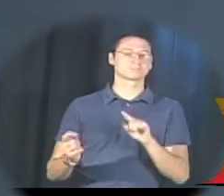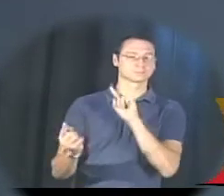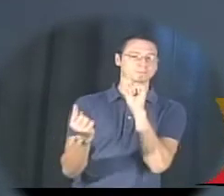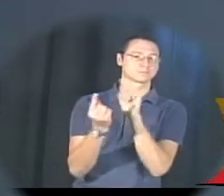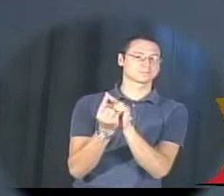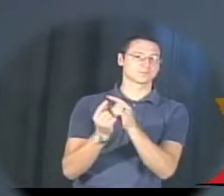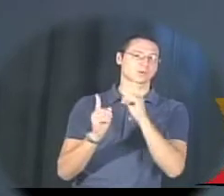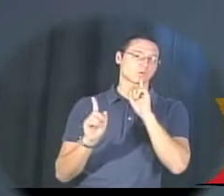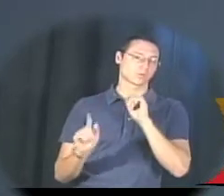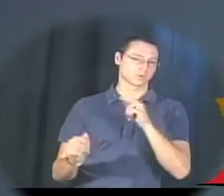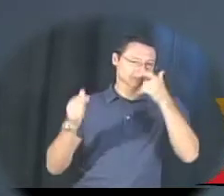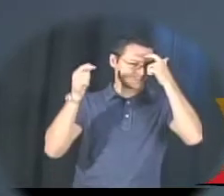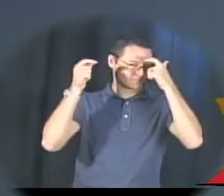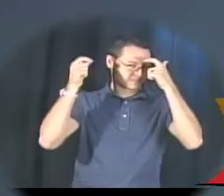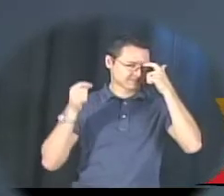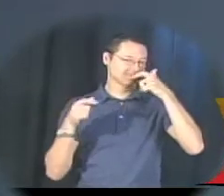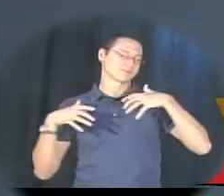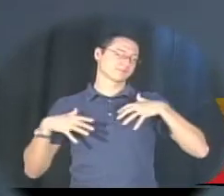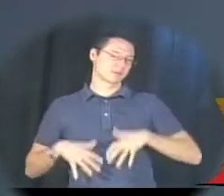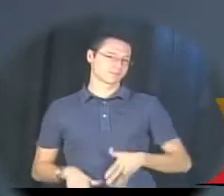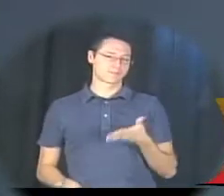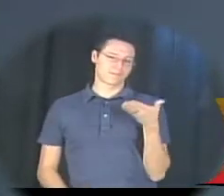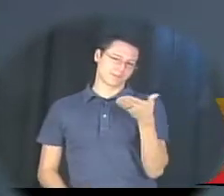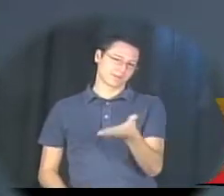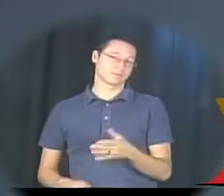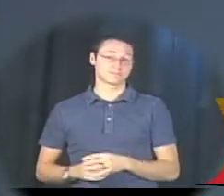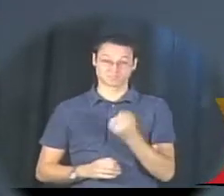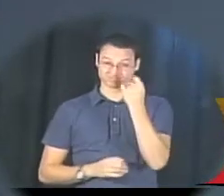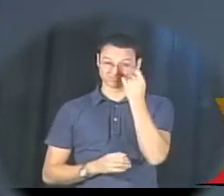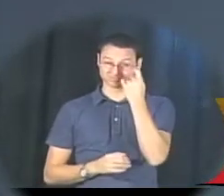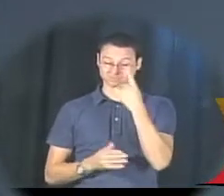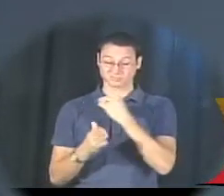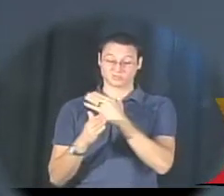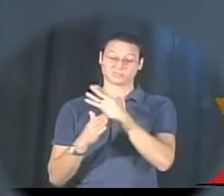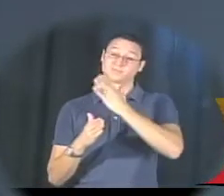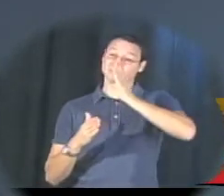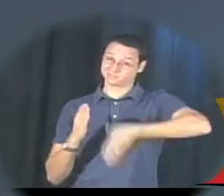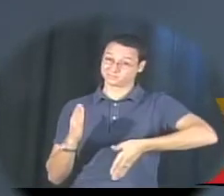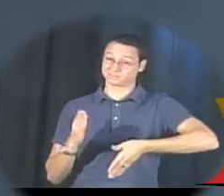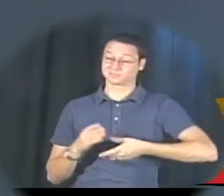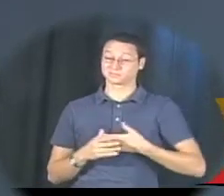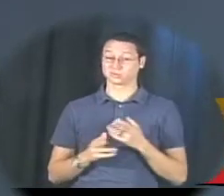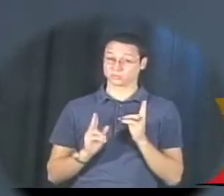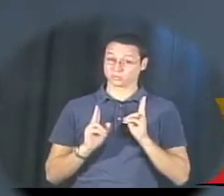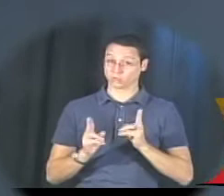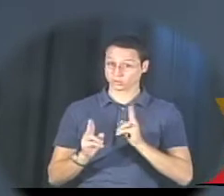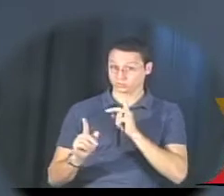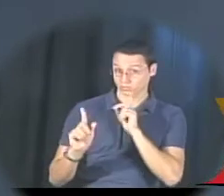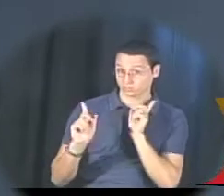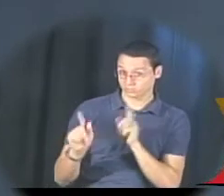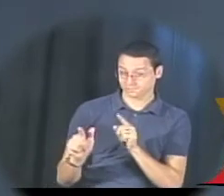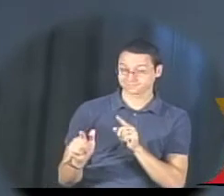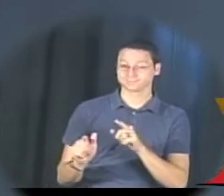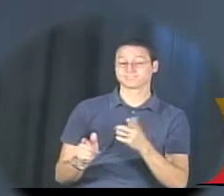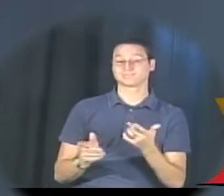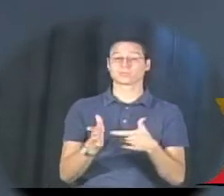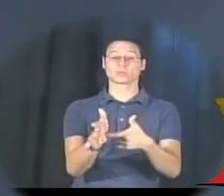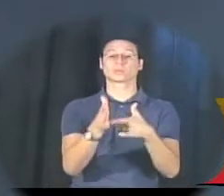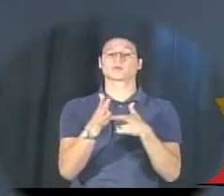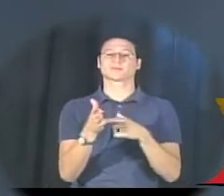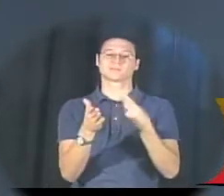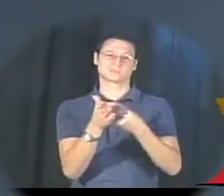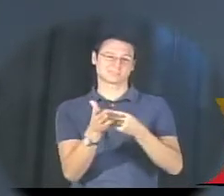orders will be taken at this time. Remember, there's a deadline for ordering these materials. Please place your orders as soon as possible. A deposit